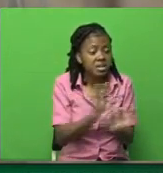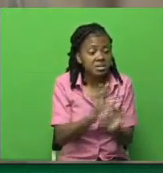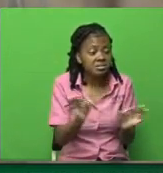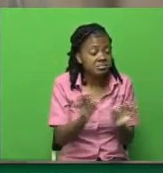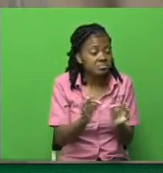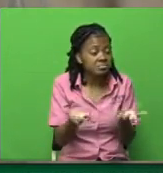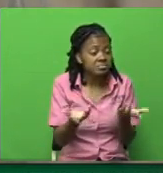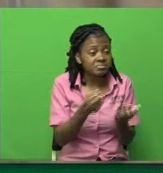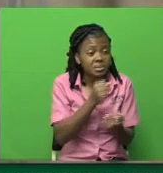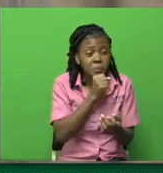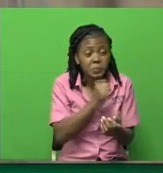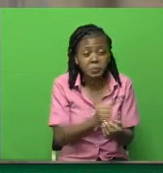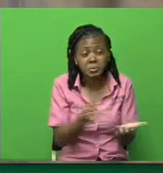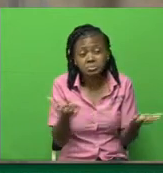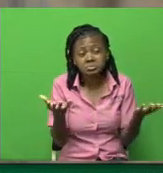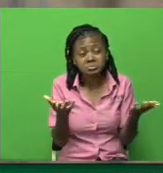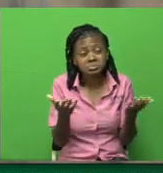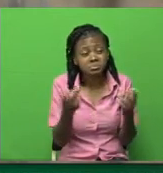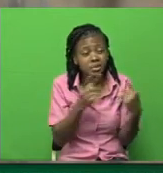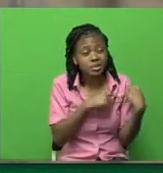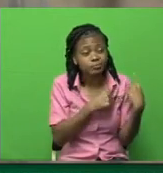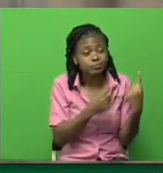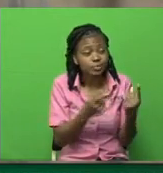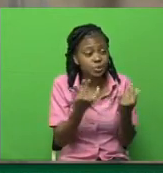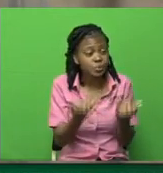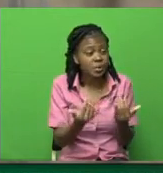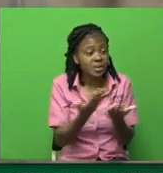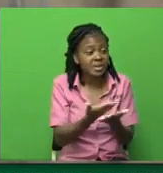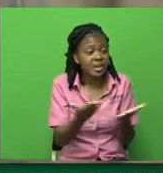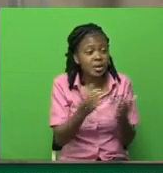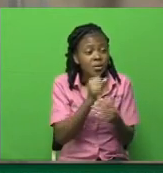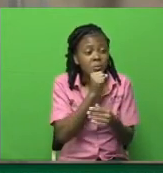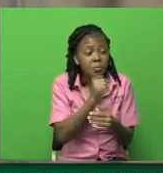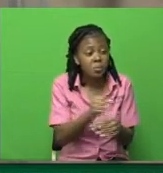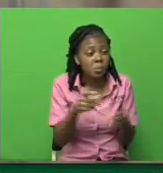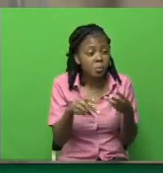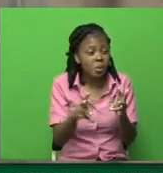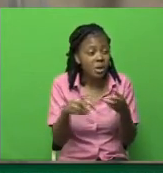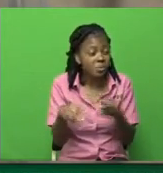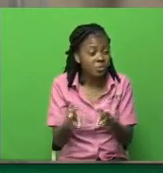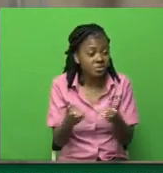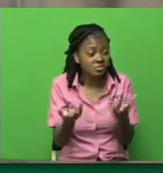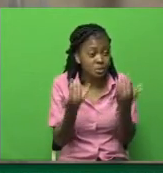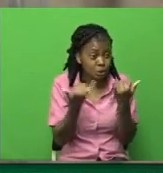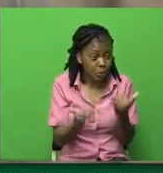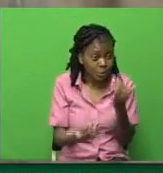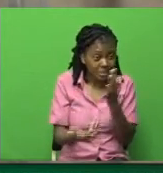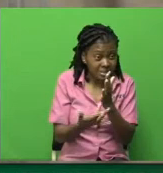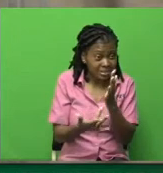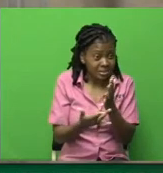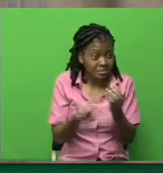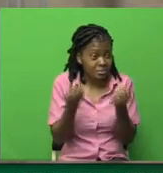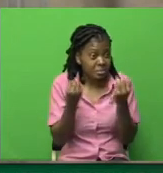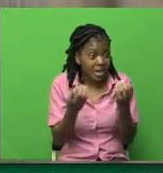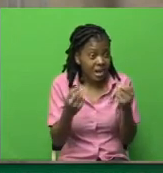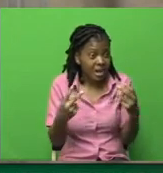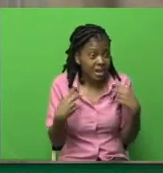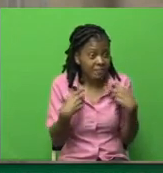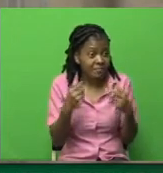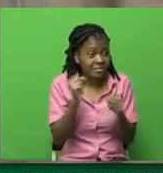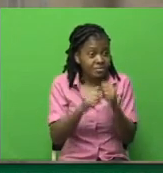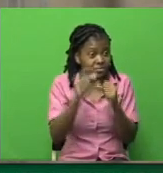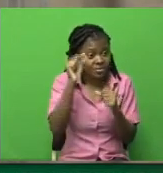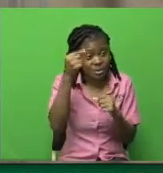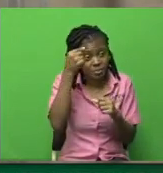requirements for the times that we live in with respect to Global technologically driven world Madam speaker appears that the